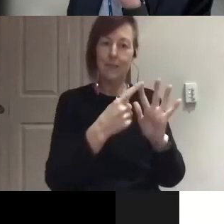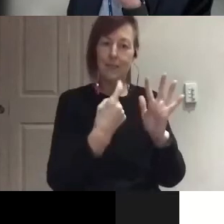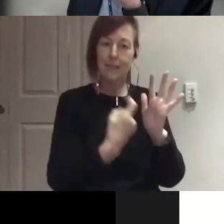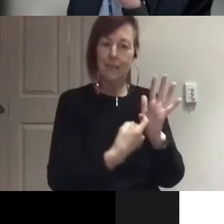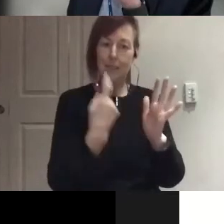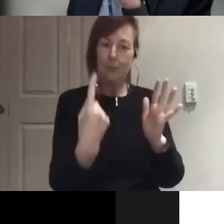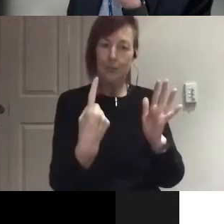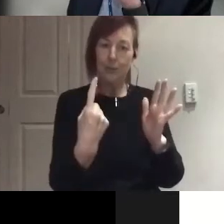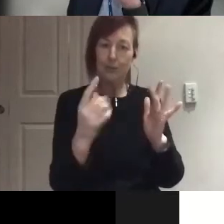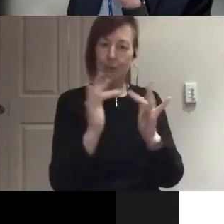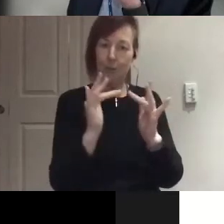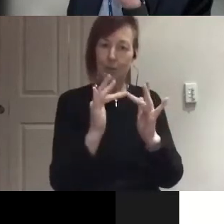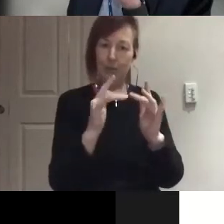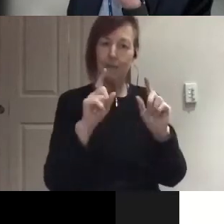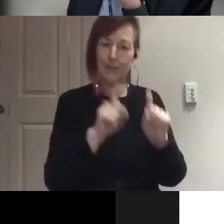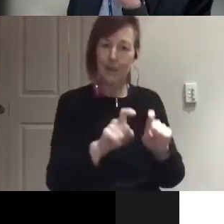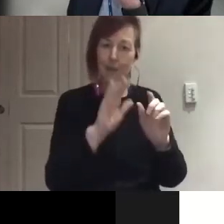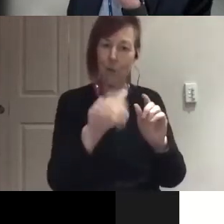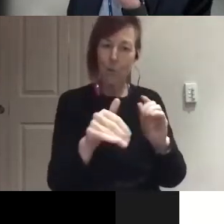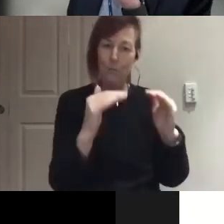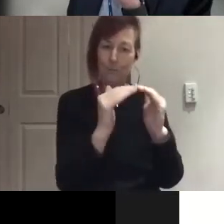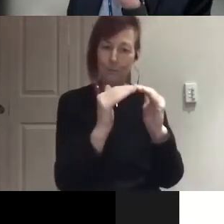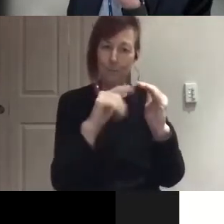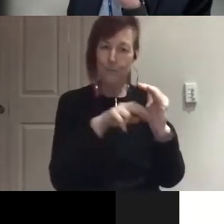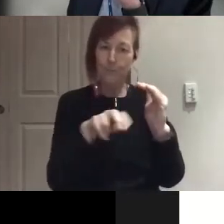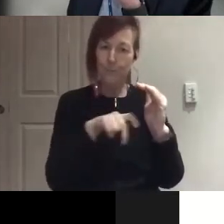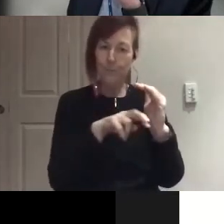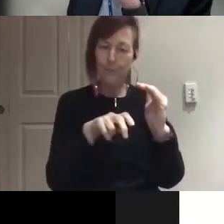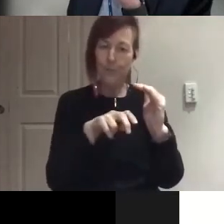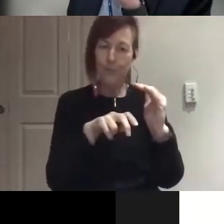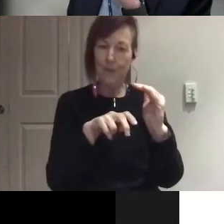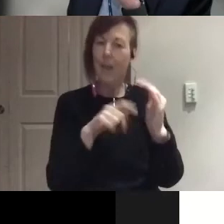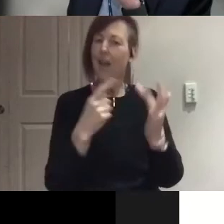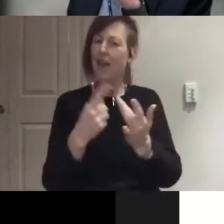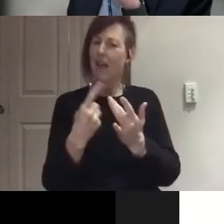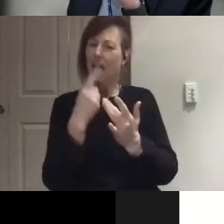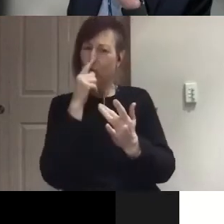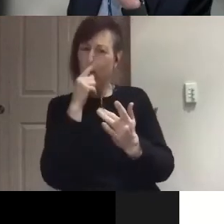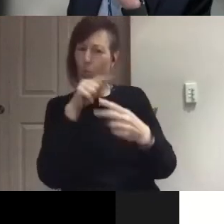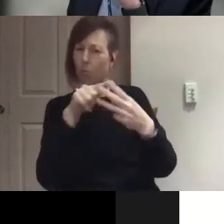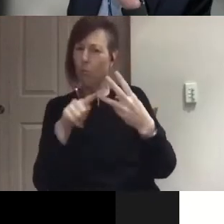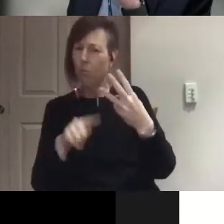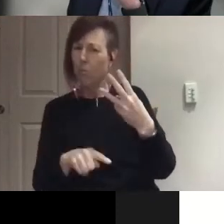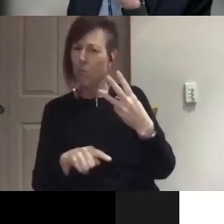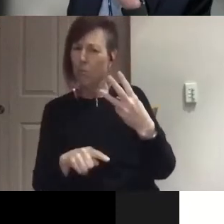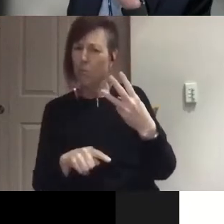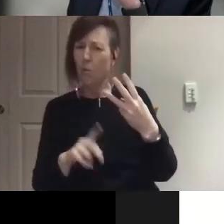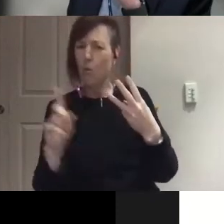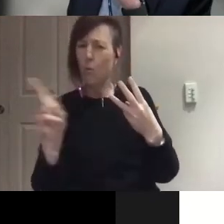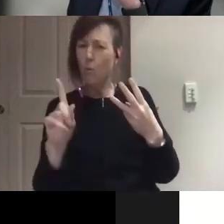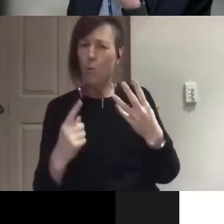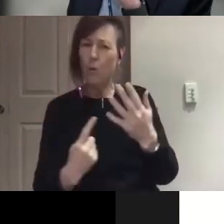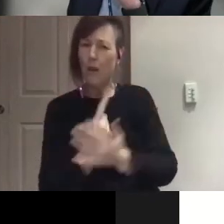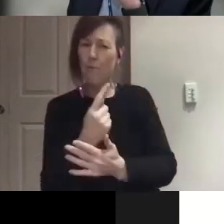quarantine, then the people living in the house with that person, their family, are actually called secondary